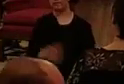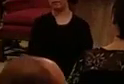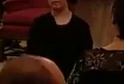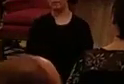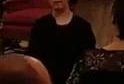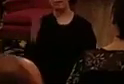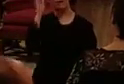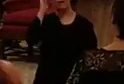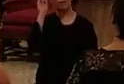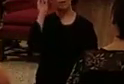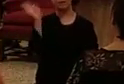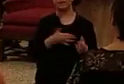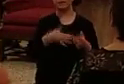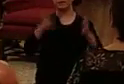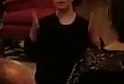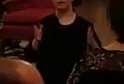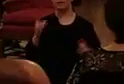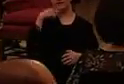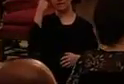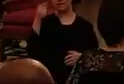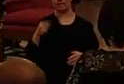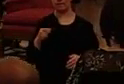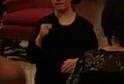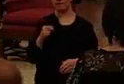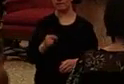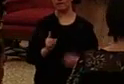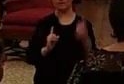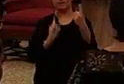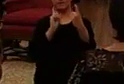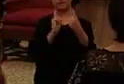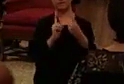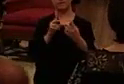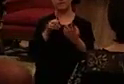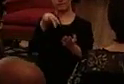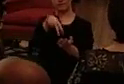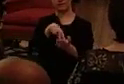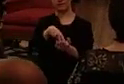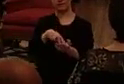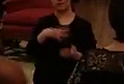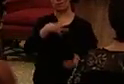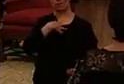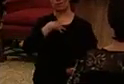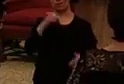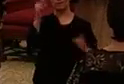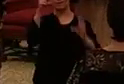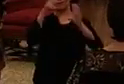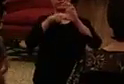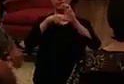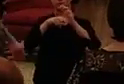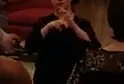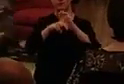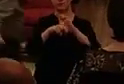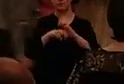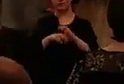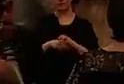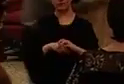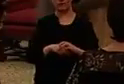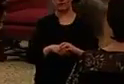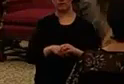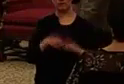I heard one singer say it this way. He said he was standing there at the white throne judgment. And he, in